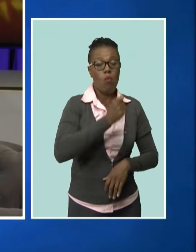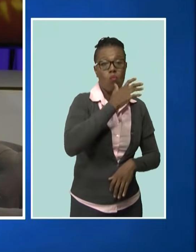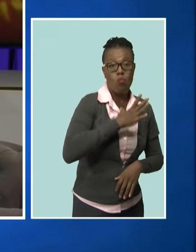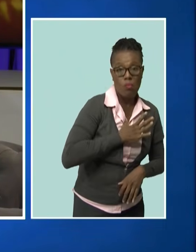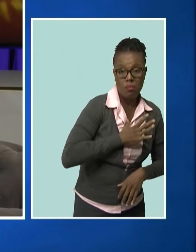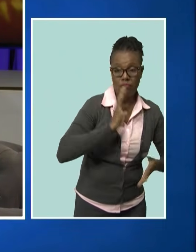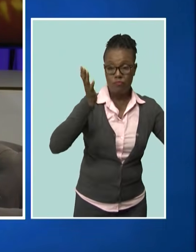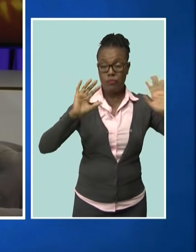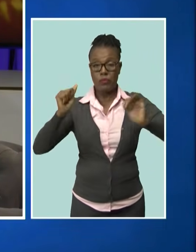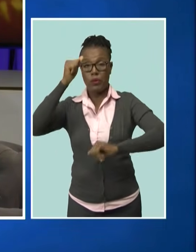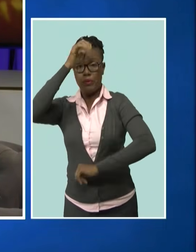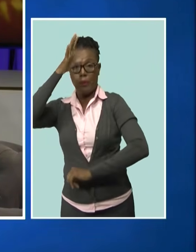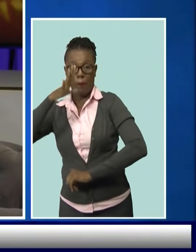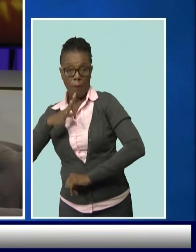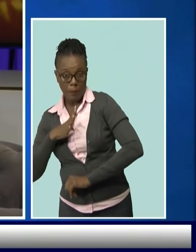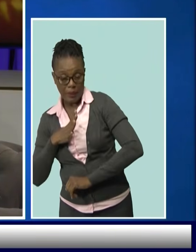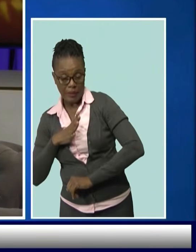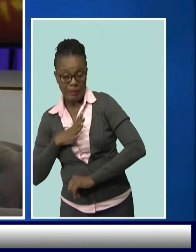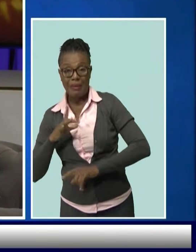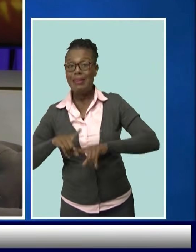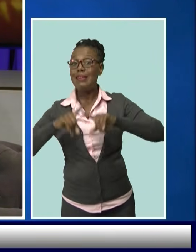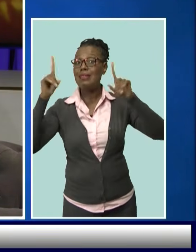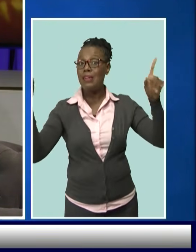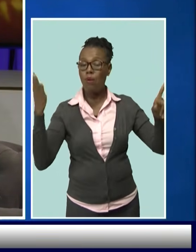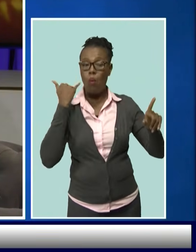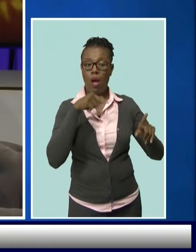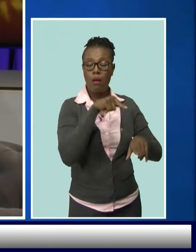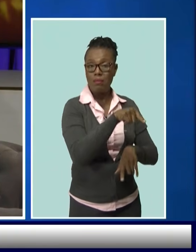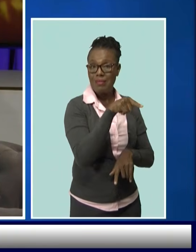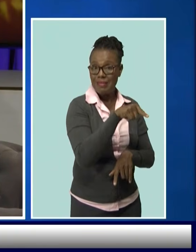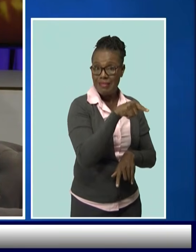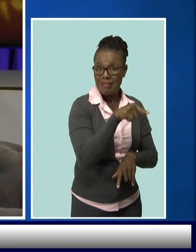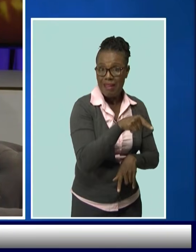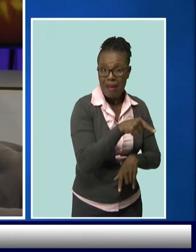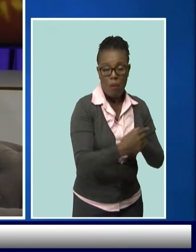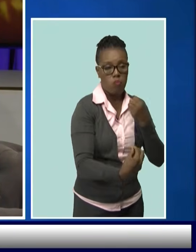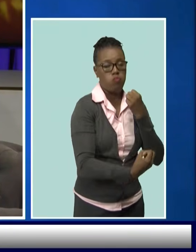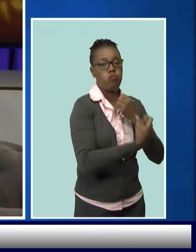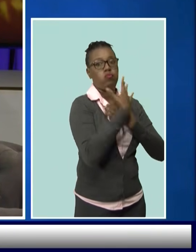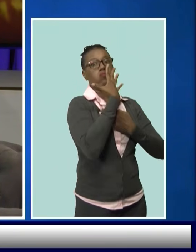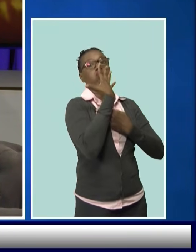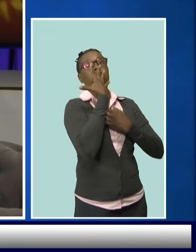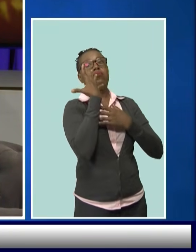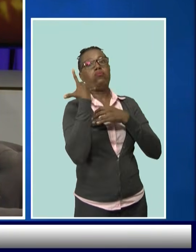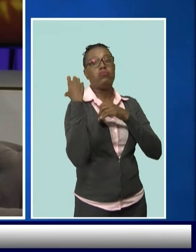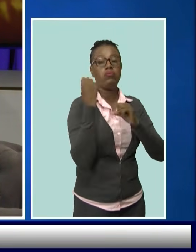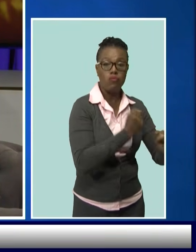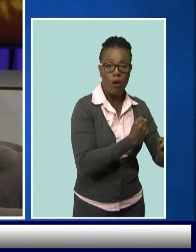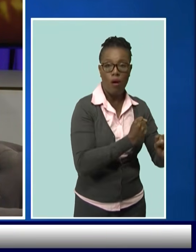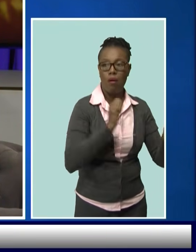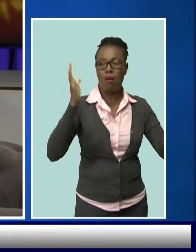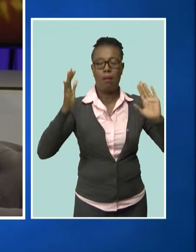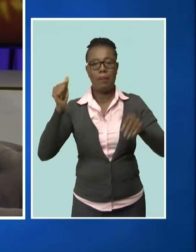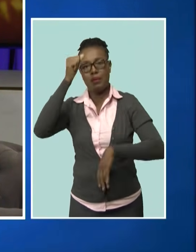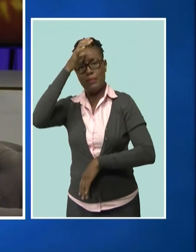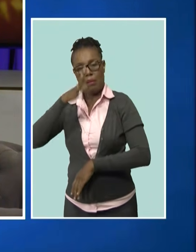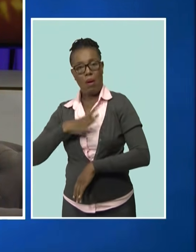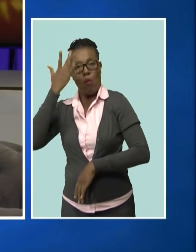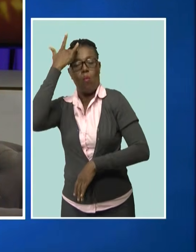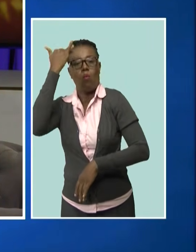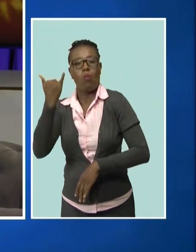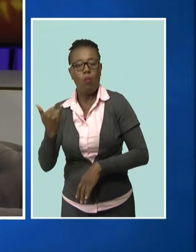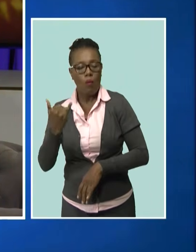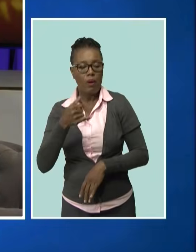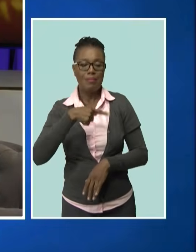a high impact to the use of alcoholism as compared to men. So when women use alcohol, because women